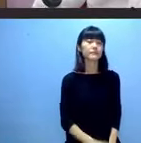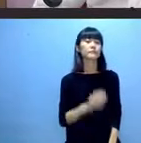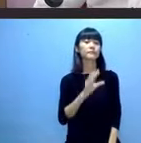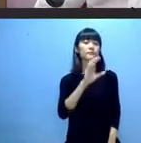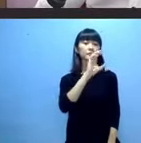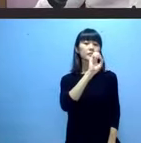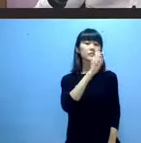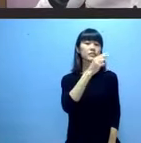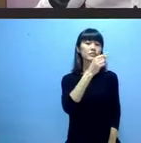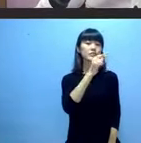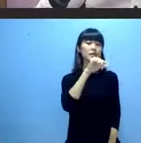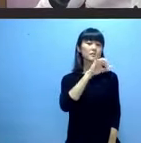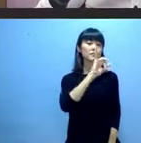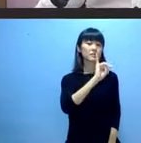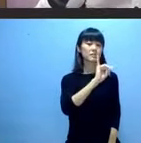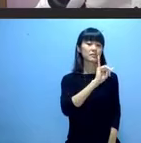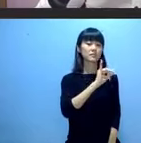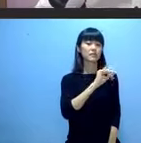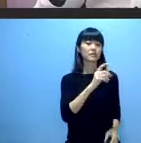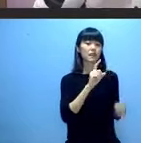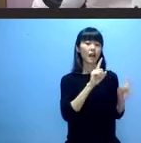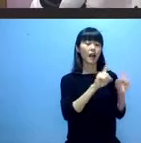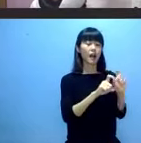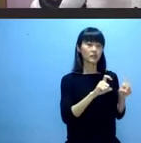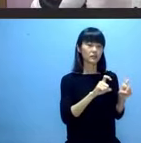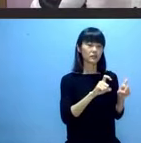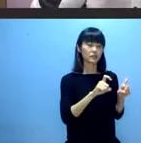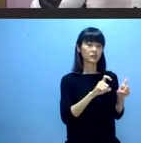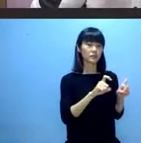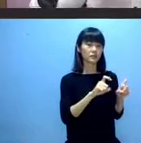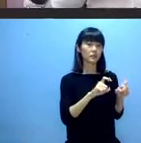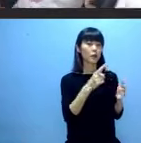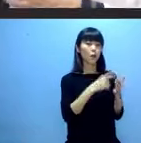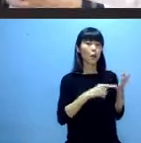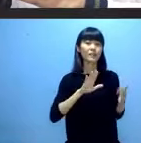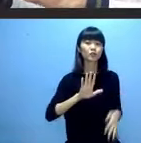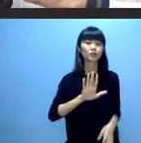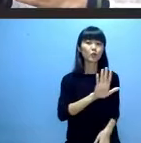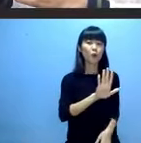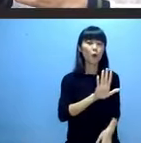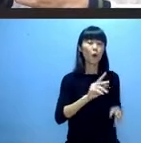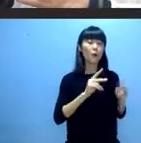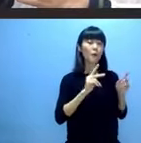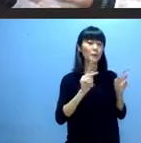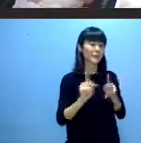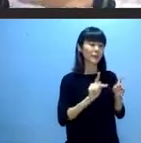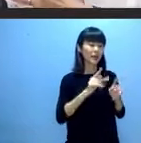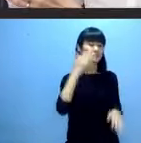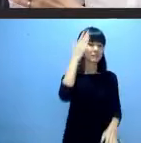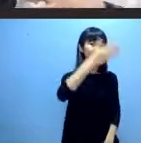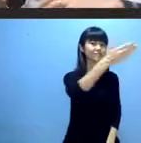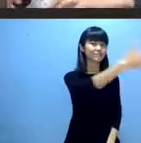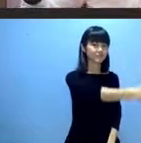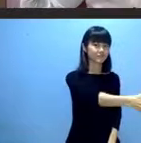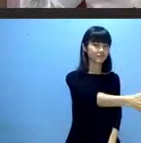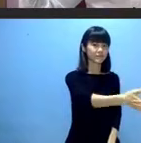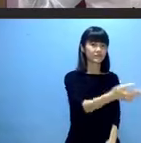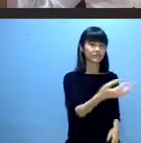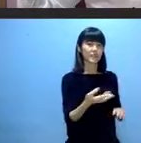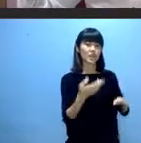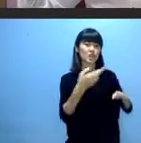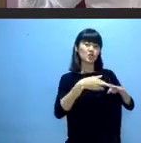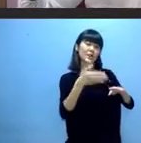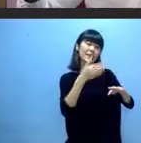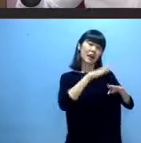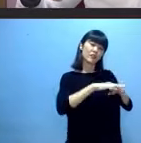is asking, what are your plans going forward? Right? Is it a recovery plan? Is it